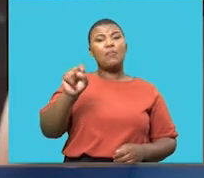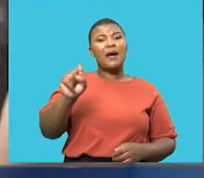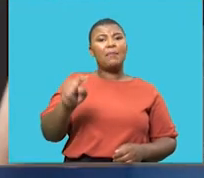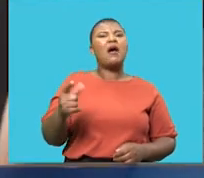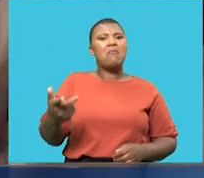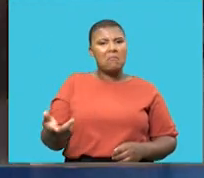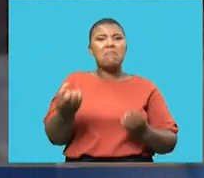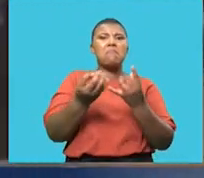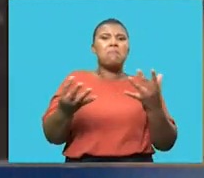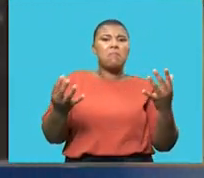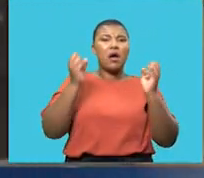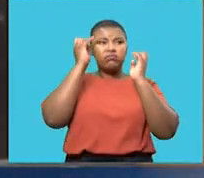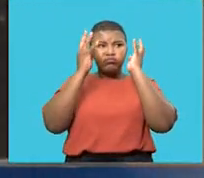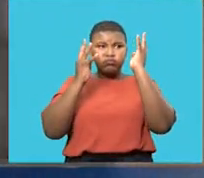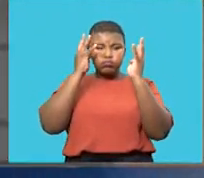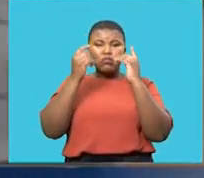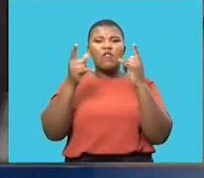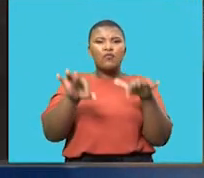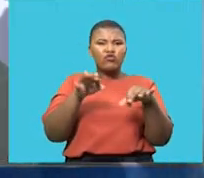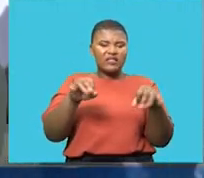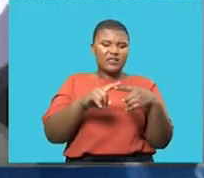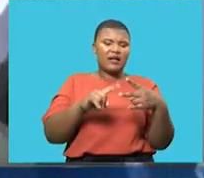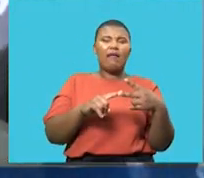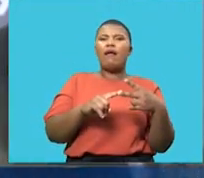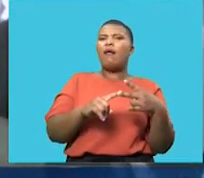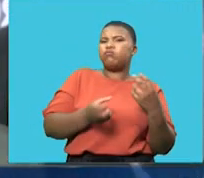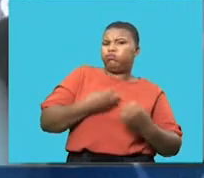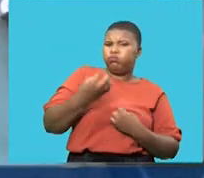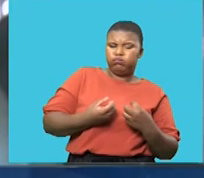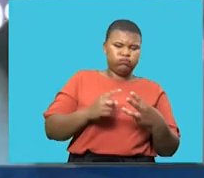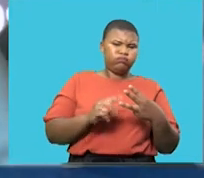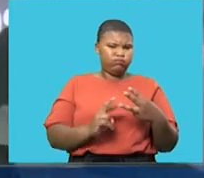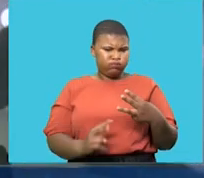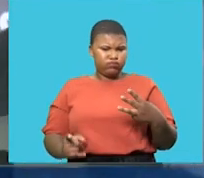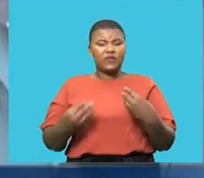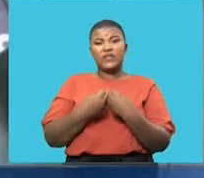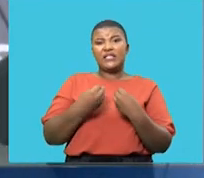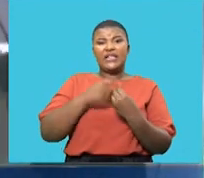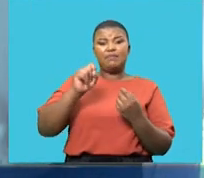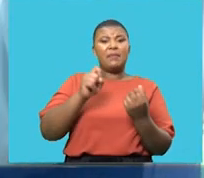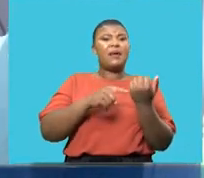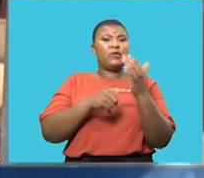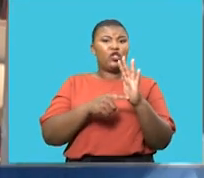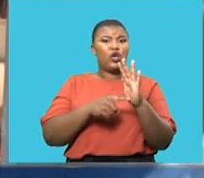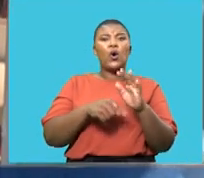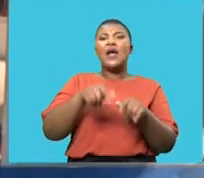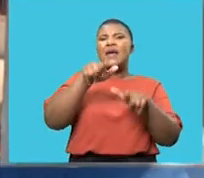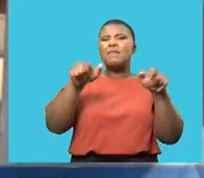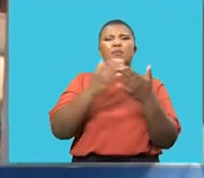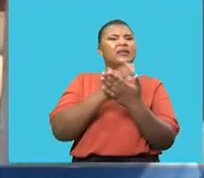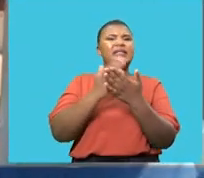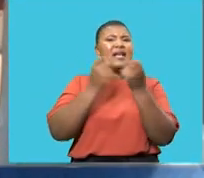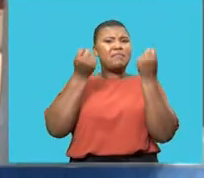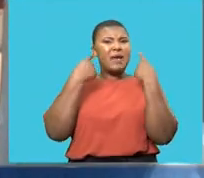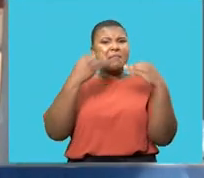was solely created to mitigate musical and contractual disputes, which are very much often the result of artists not understanding